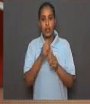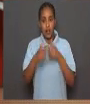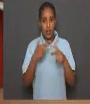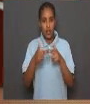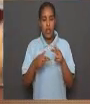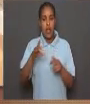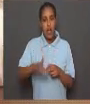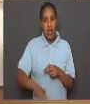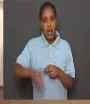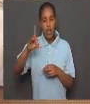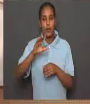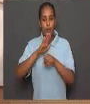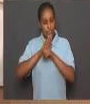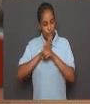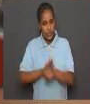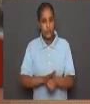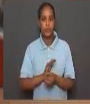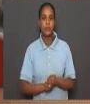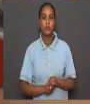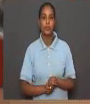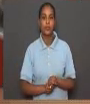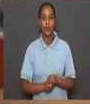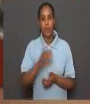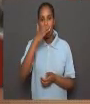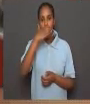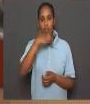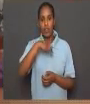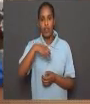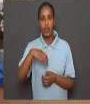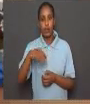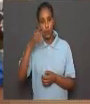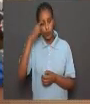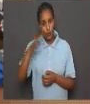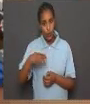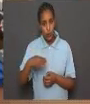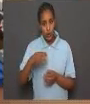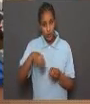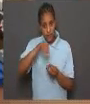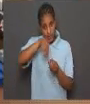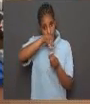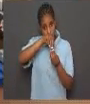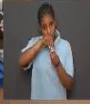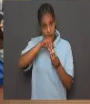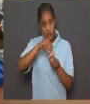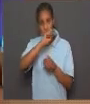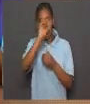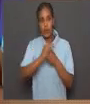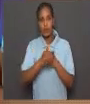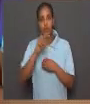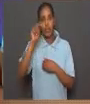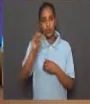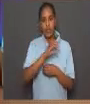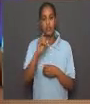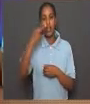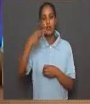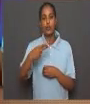at high pressure. A heating coil raises the temperature of the nitrogen and